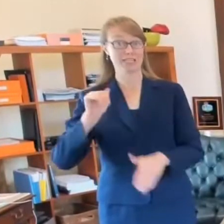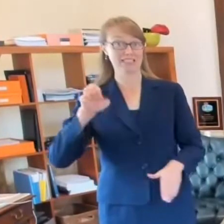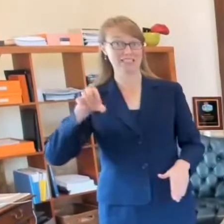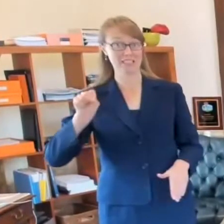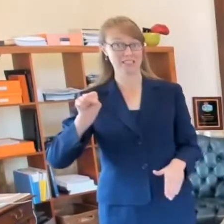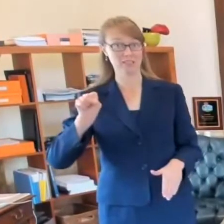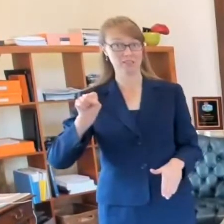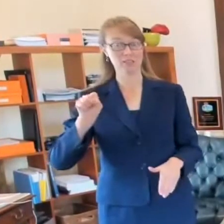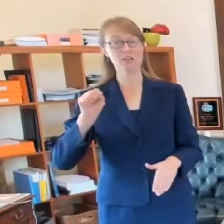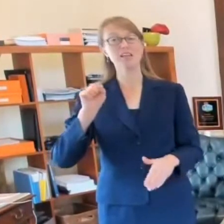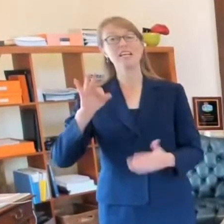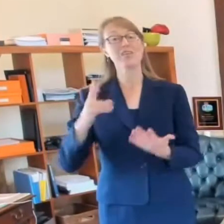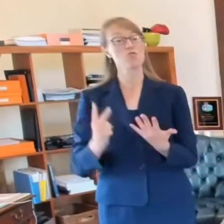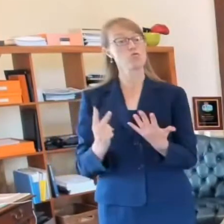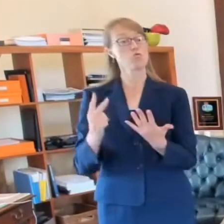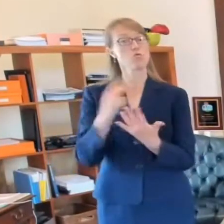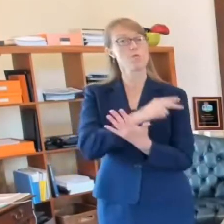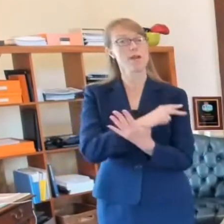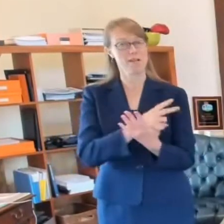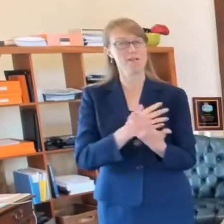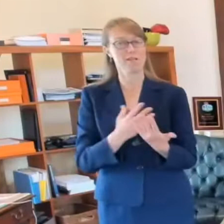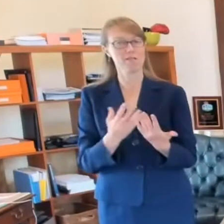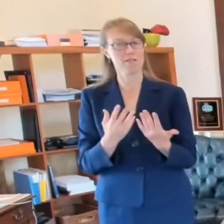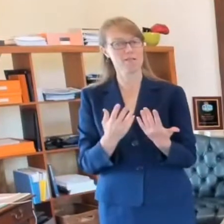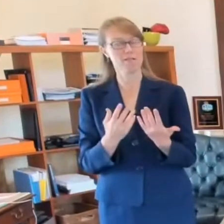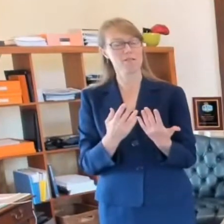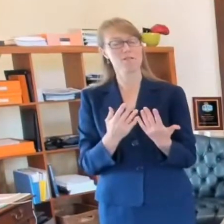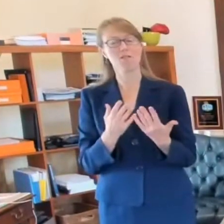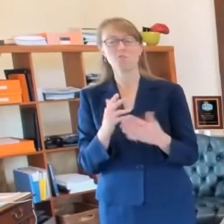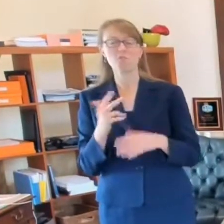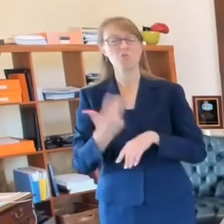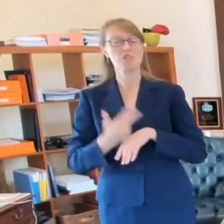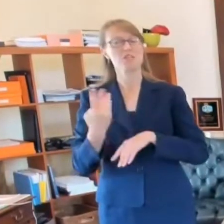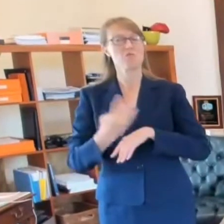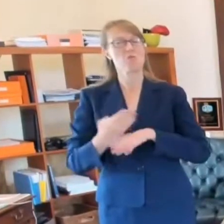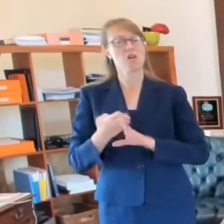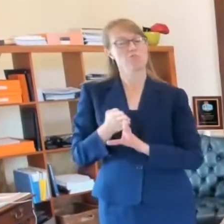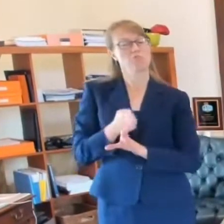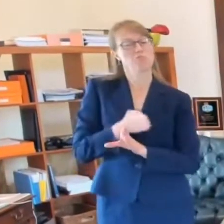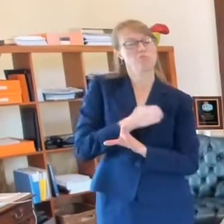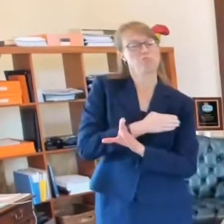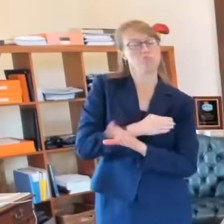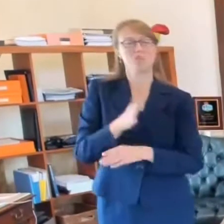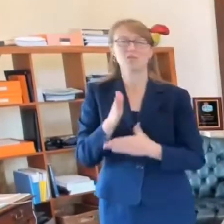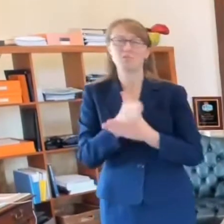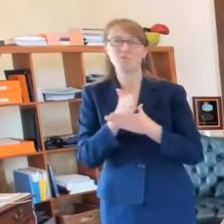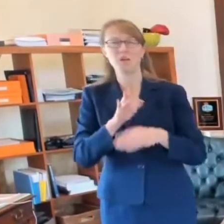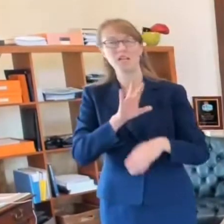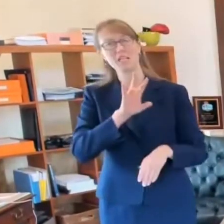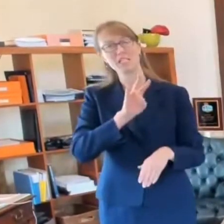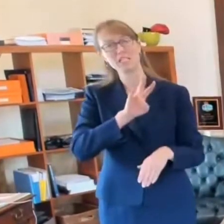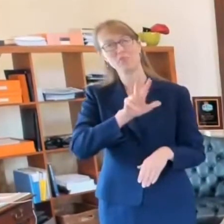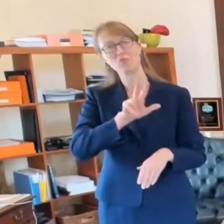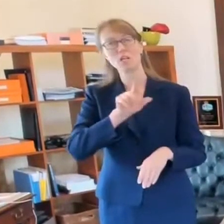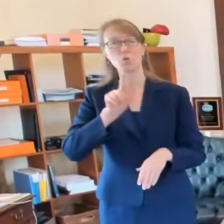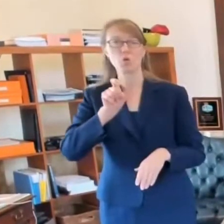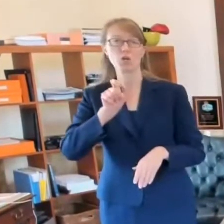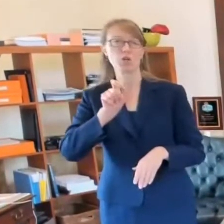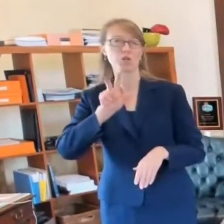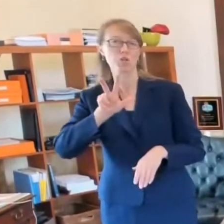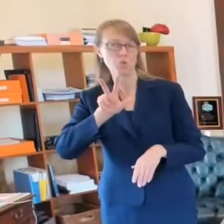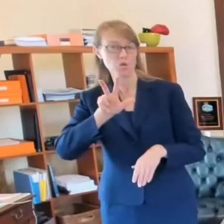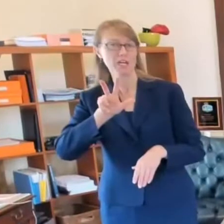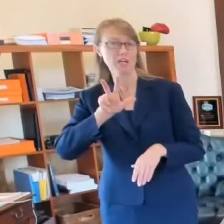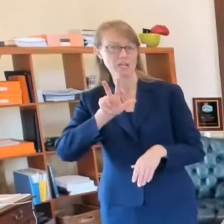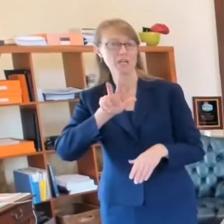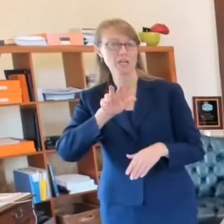back over the last 3 or 4 days, you'll see that it's ranged anywhere from 73 to 103 cases per